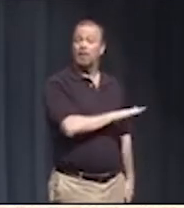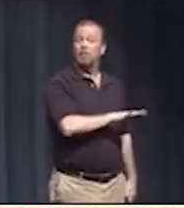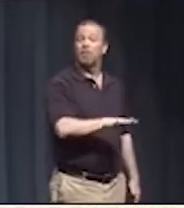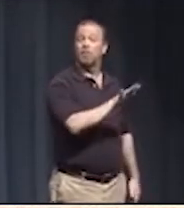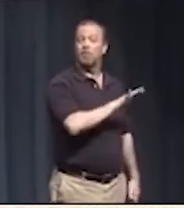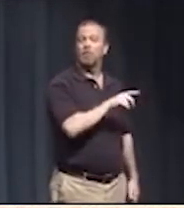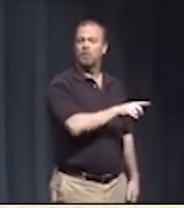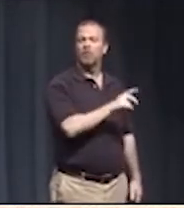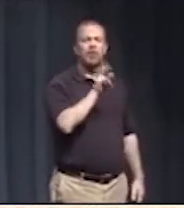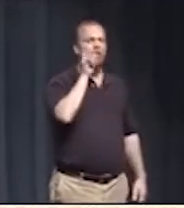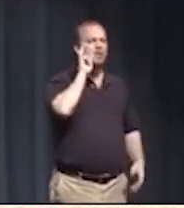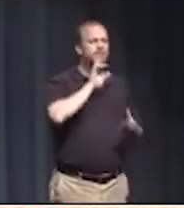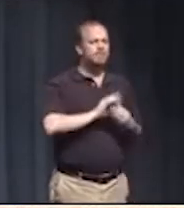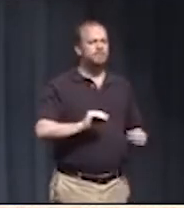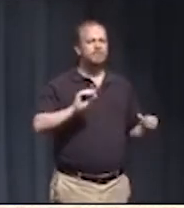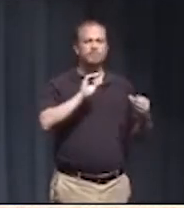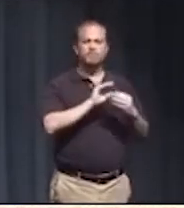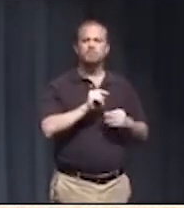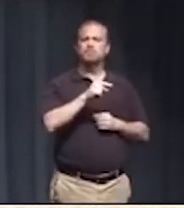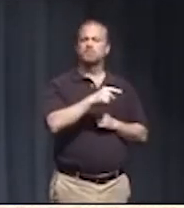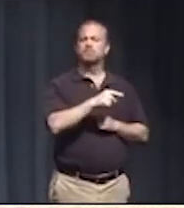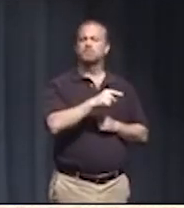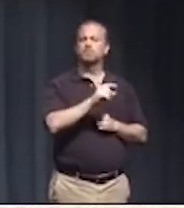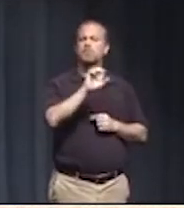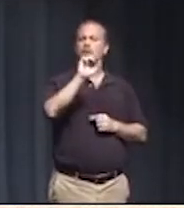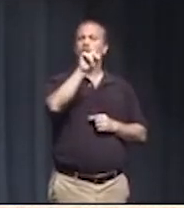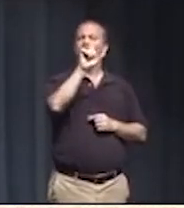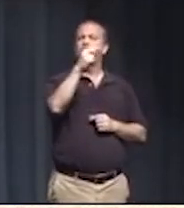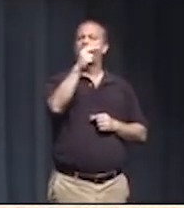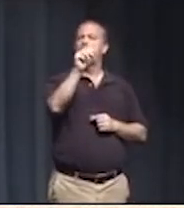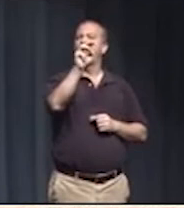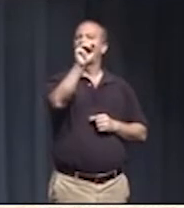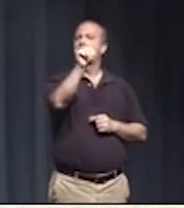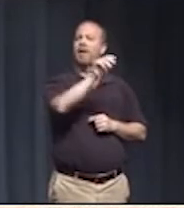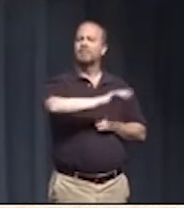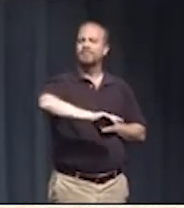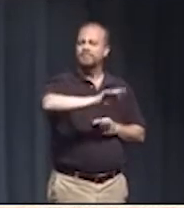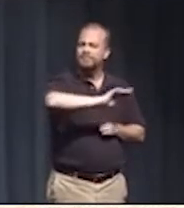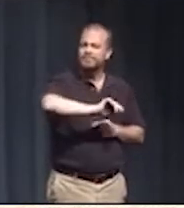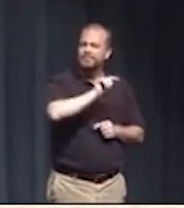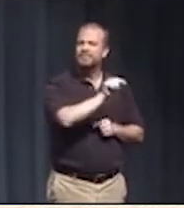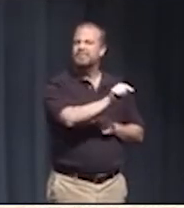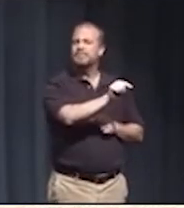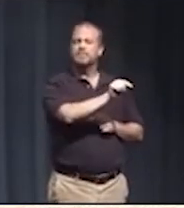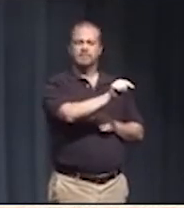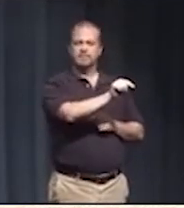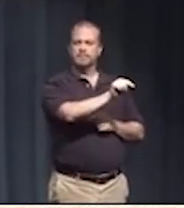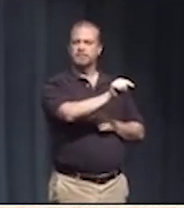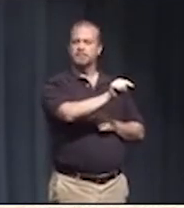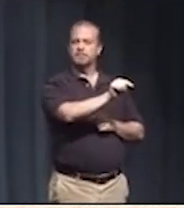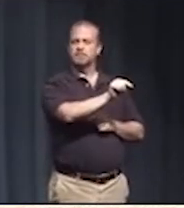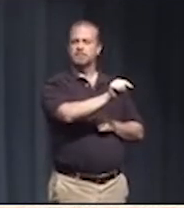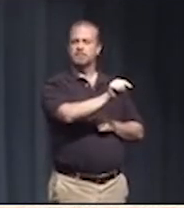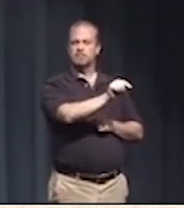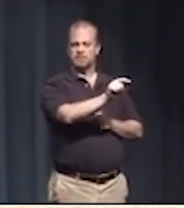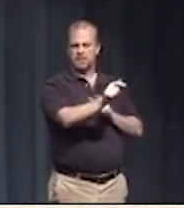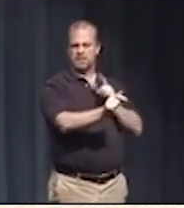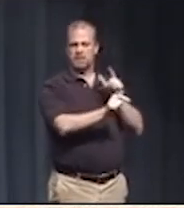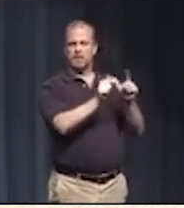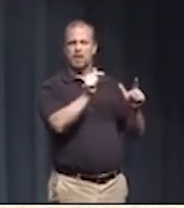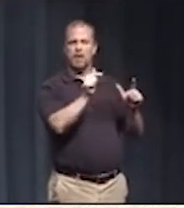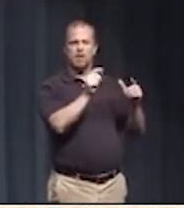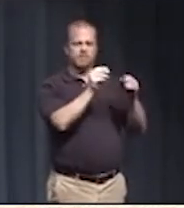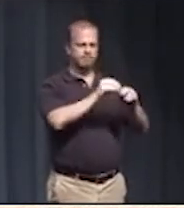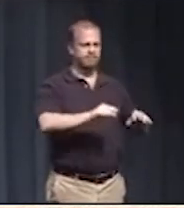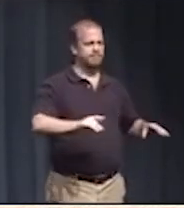you'd hear stories, particularly in the Oklahoma territories and places like that, where you would have these large